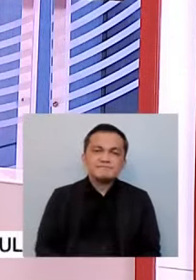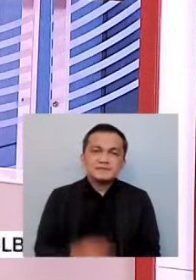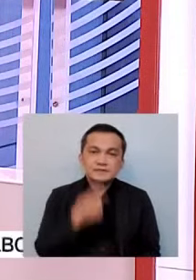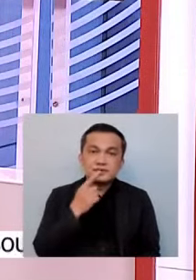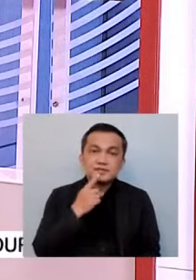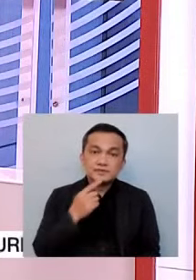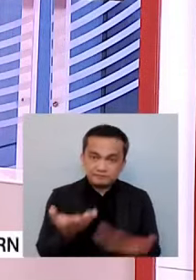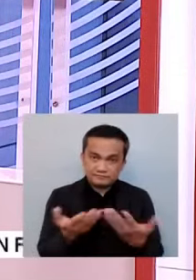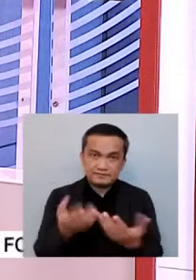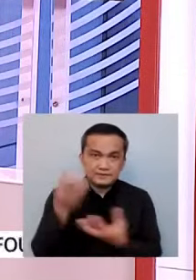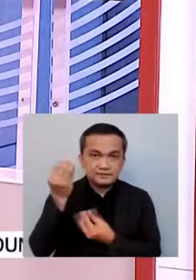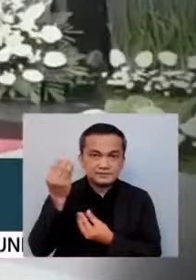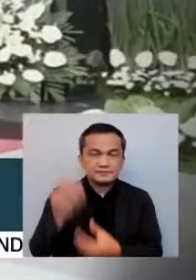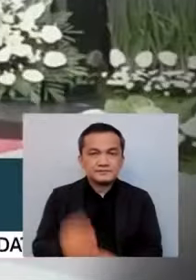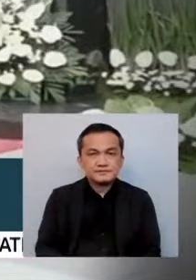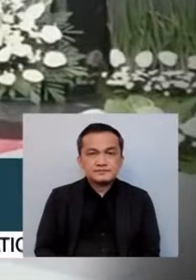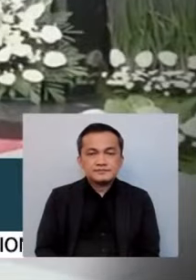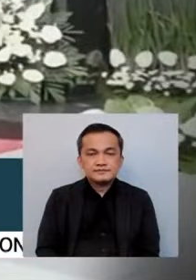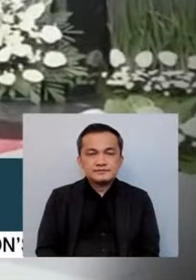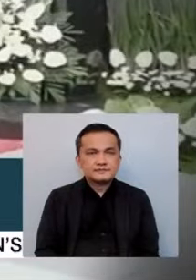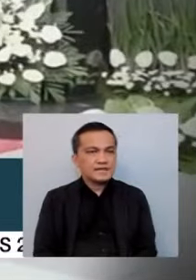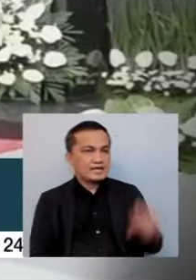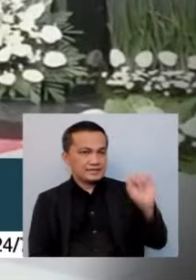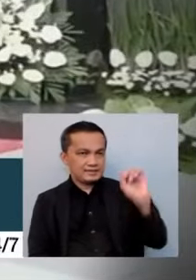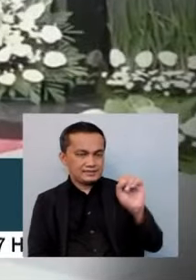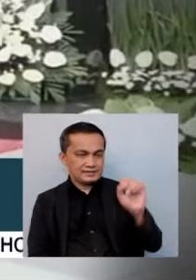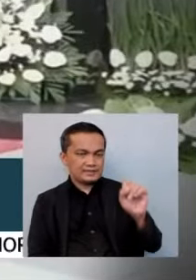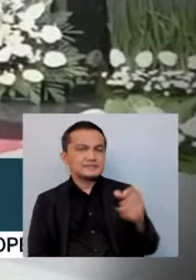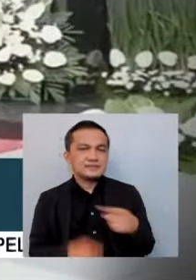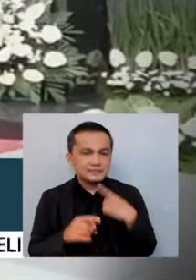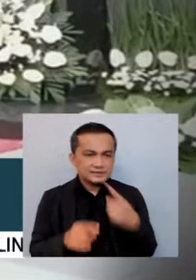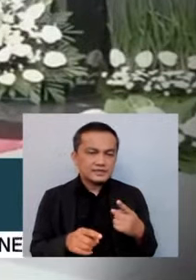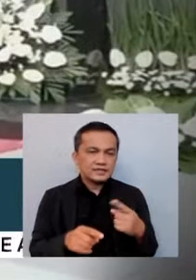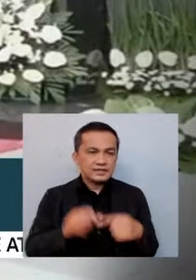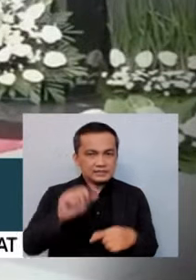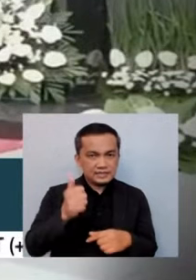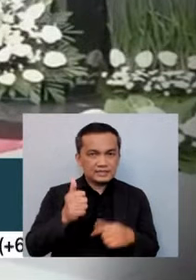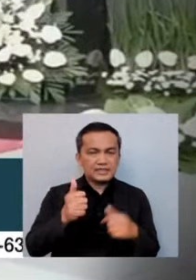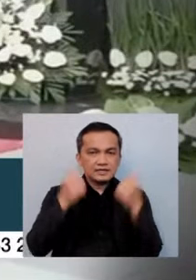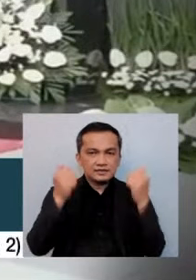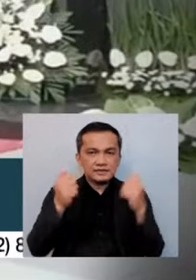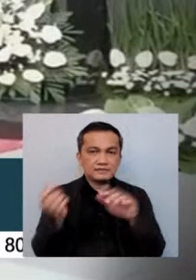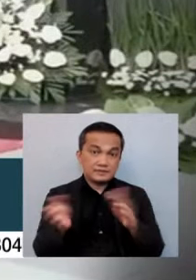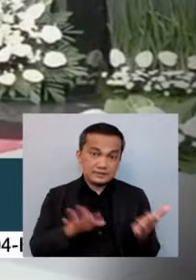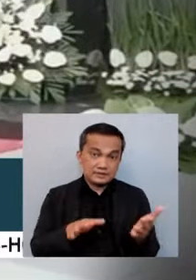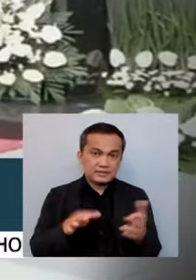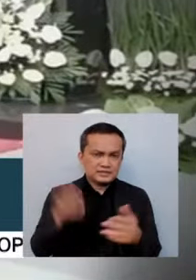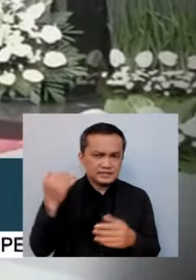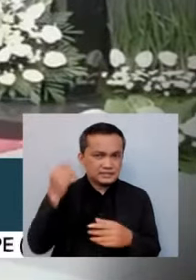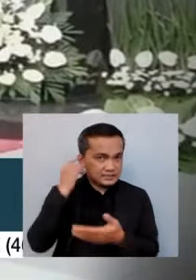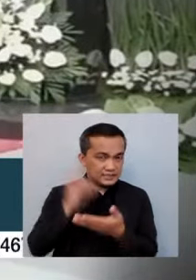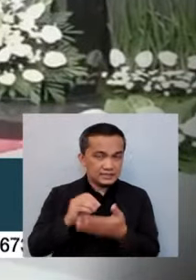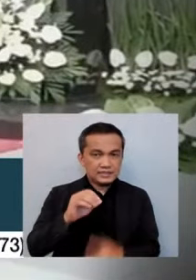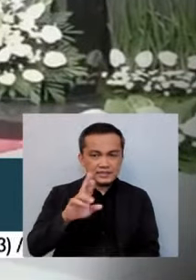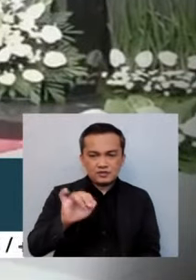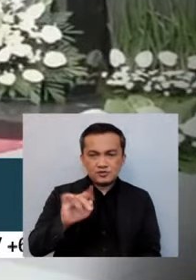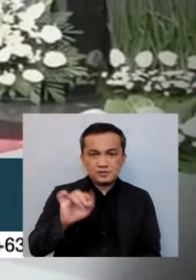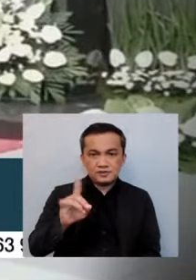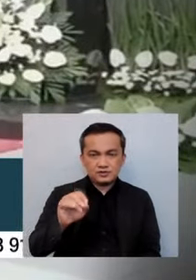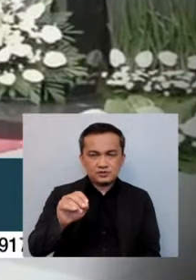us? Yes, Carmina, the 10th death anniversary of former Interior Secretary Jesse M. Robredo was commemorated